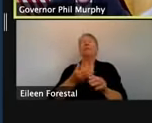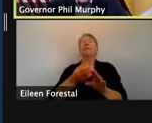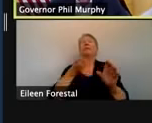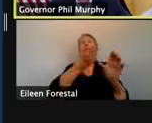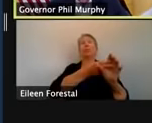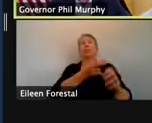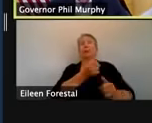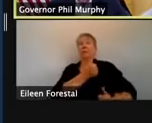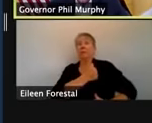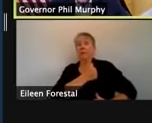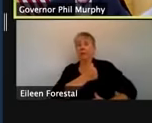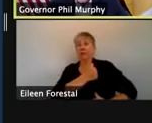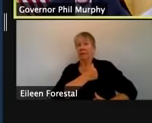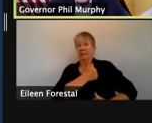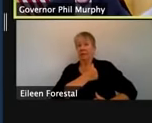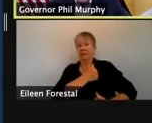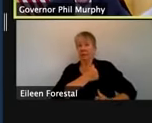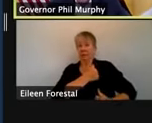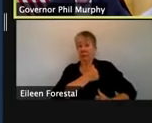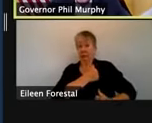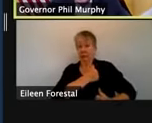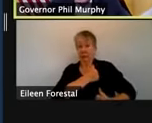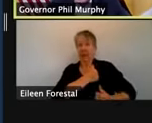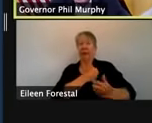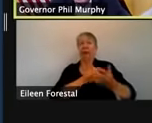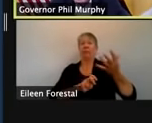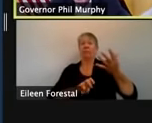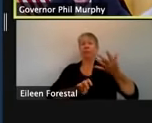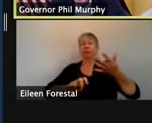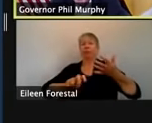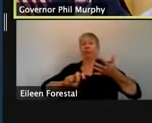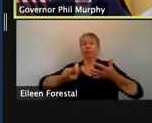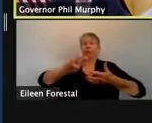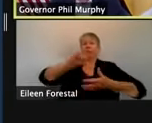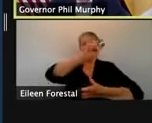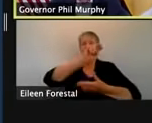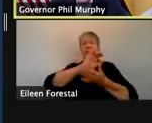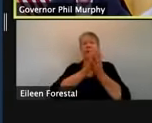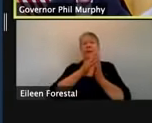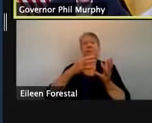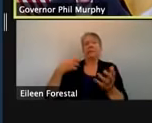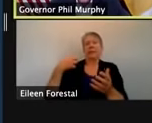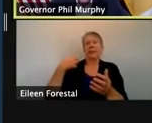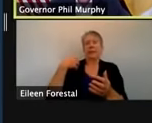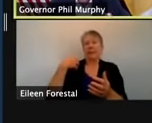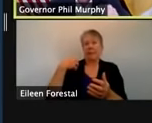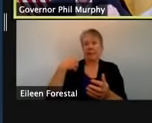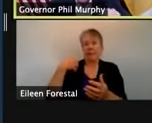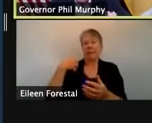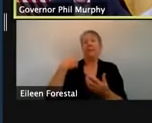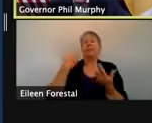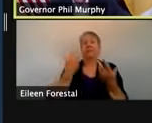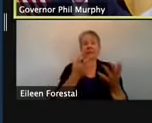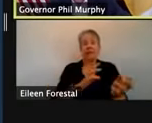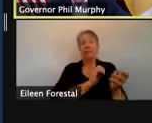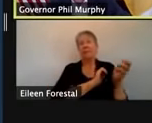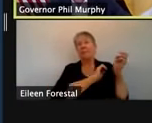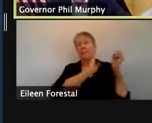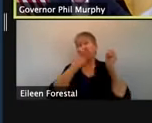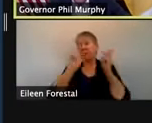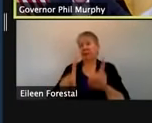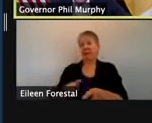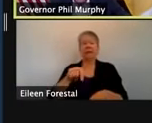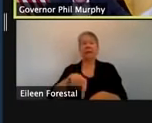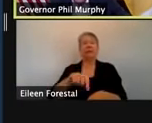service, he started a practice as an adult and child psychoanalyst in Tenafly and called the borough home for the